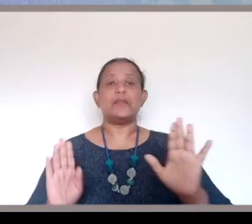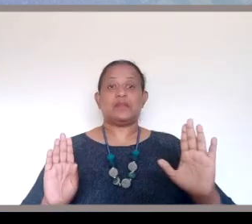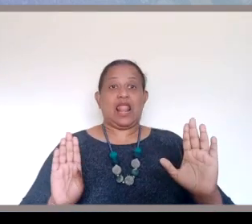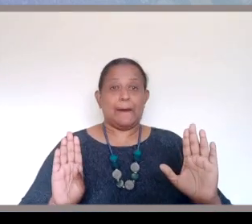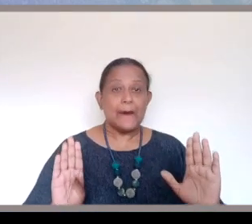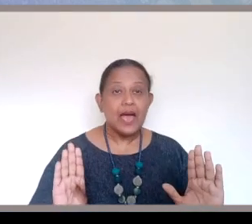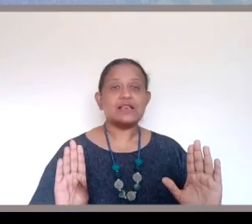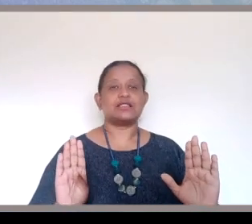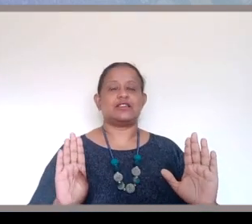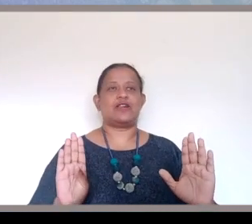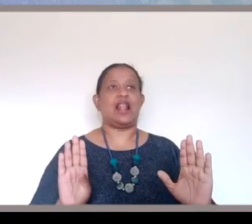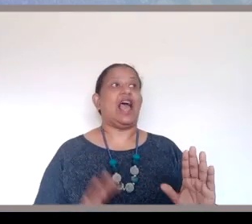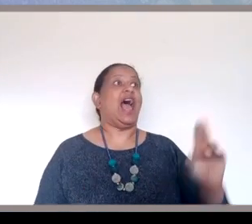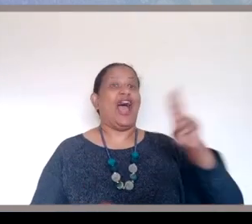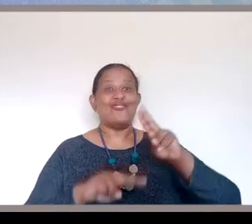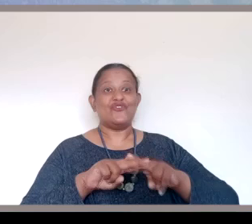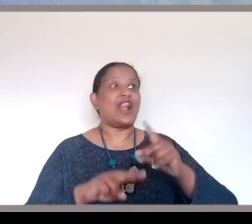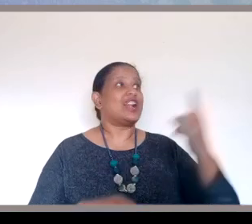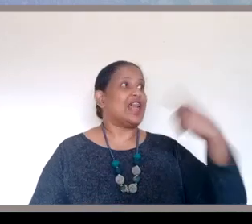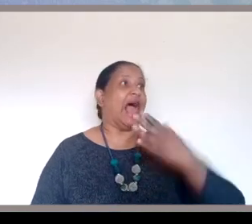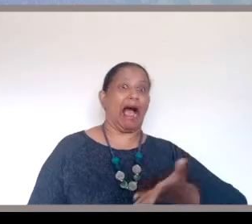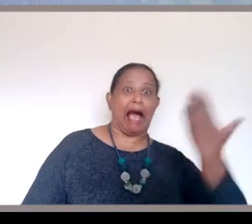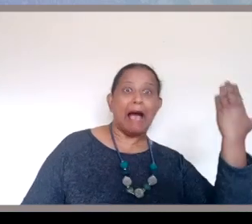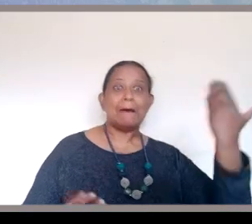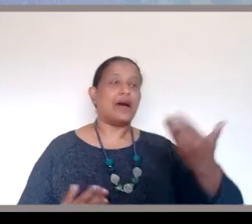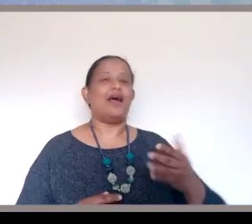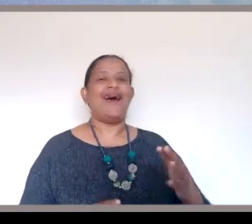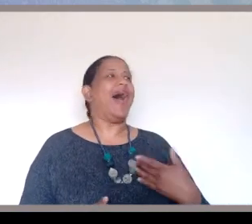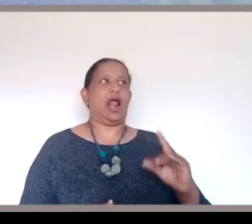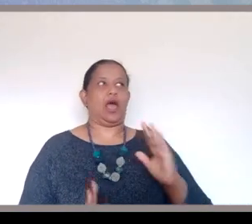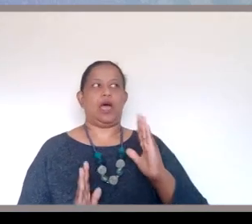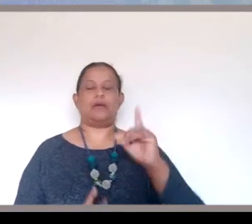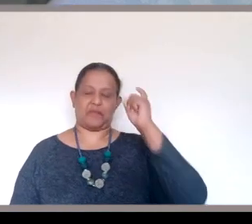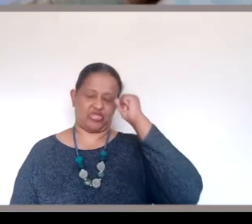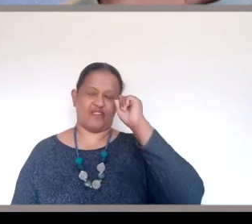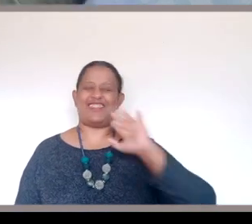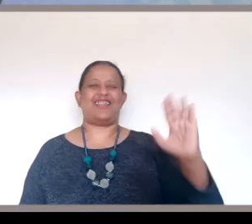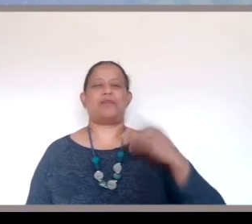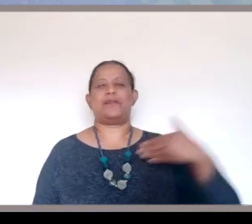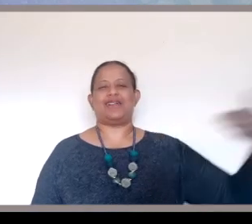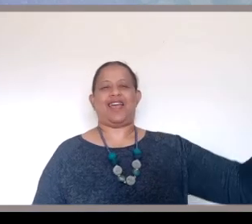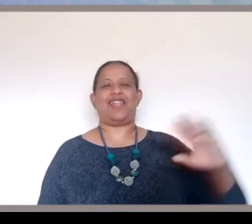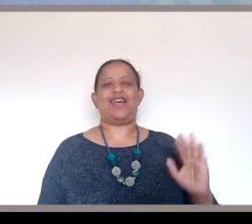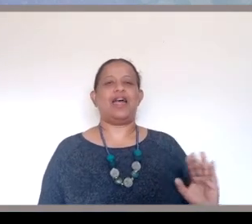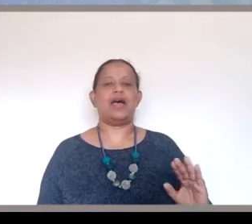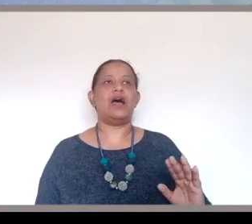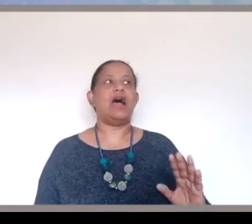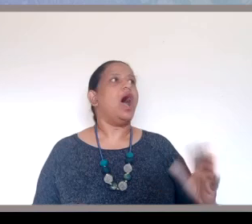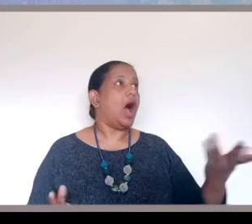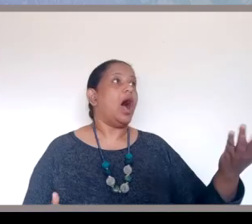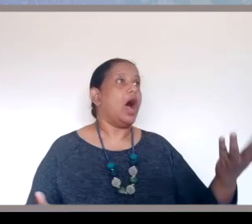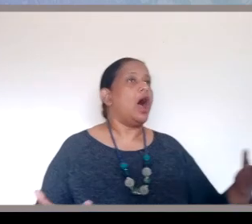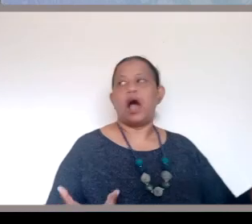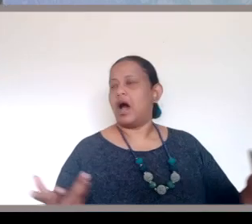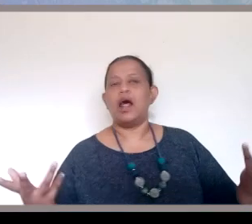on your guard. We are most vulnerable after a tremendous victory and success. You know,